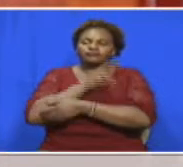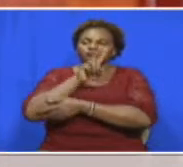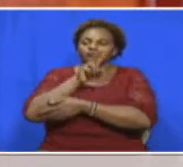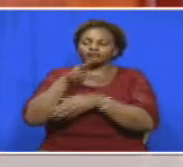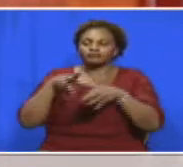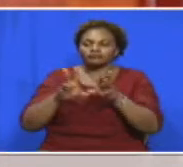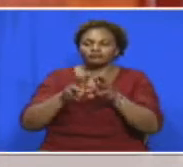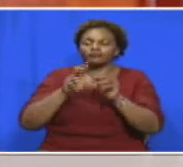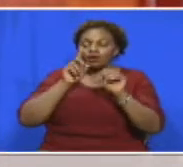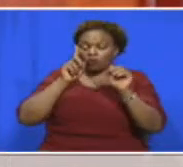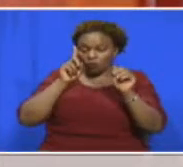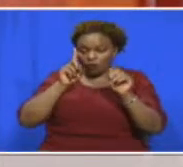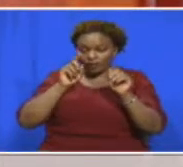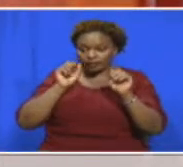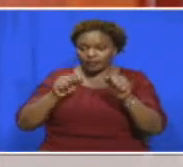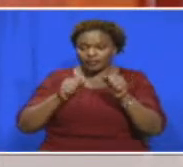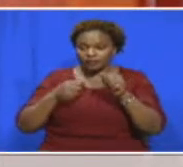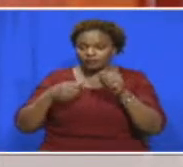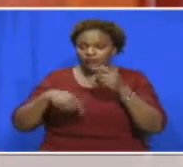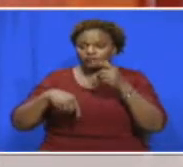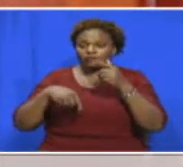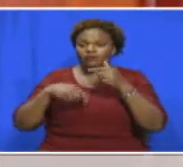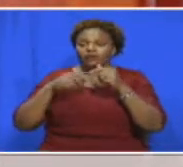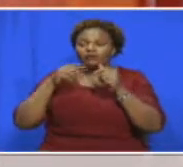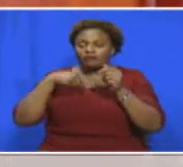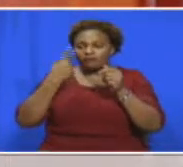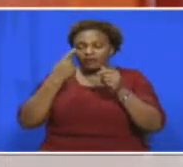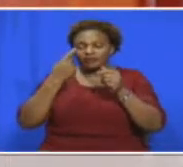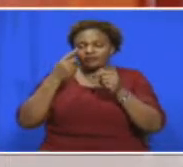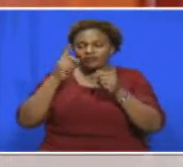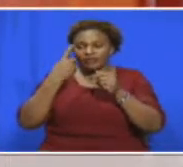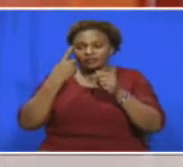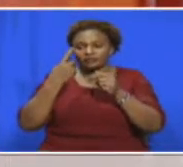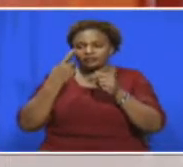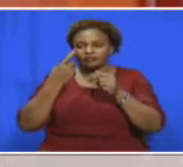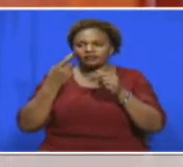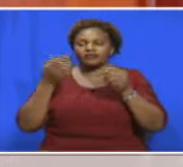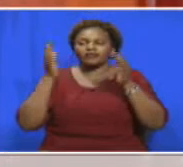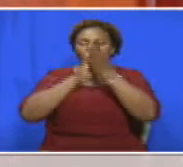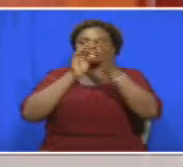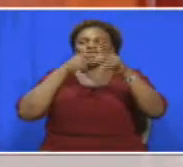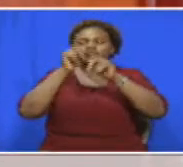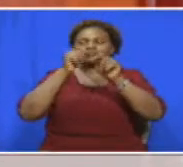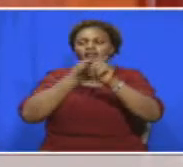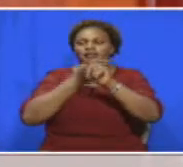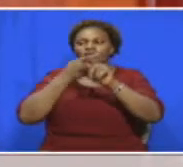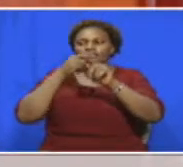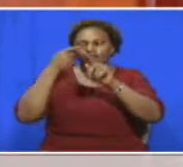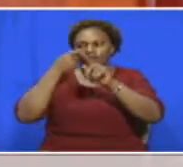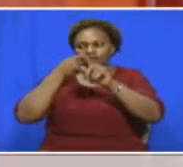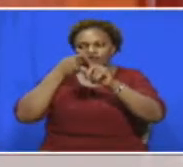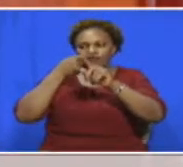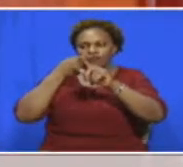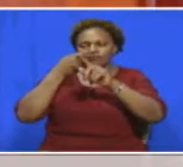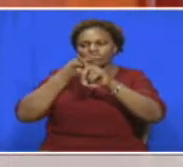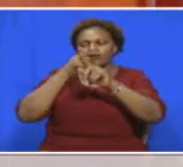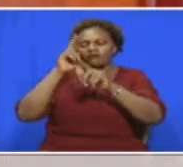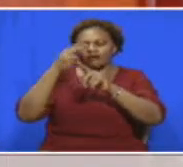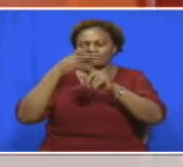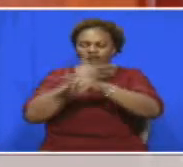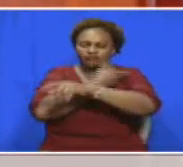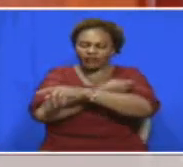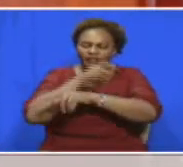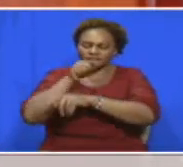approaches that one can go for. The first one is what we call targeted vaccination approach. And this kind